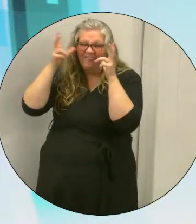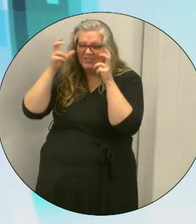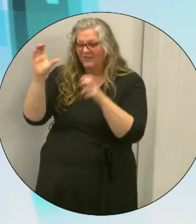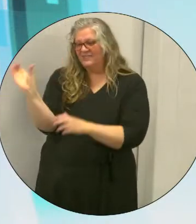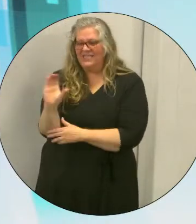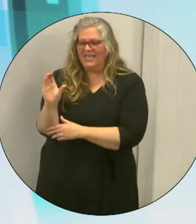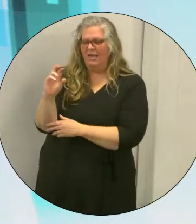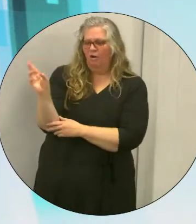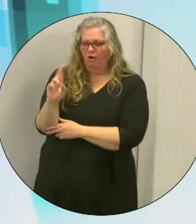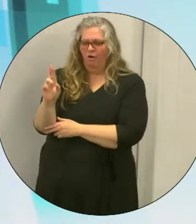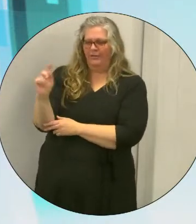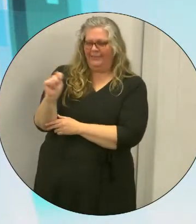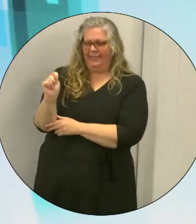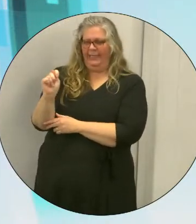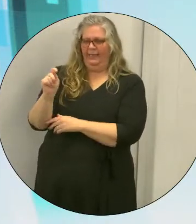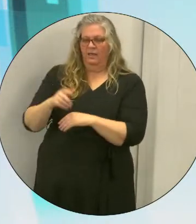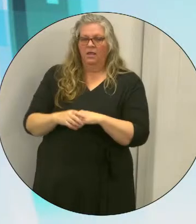CRT.